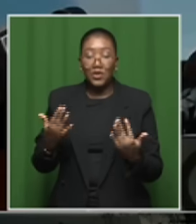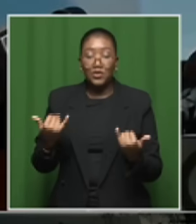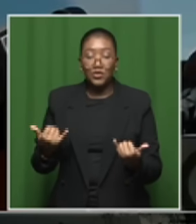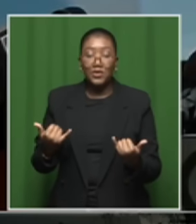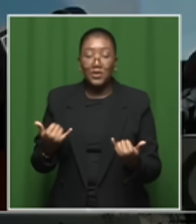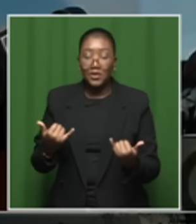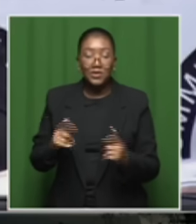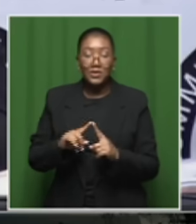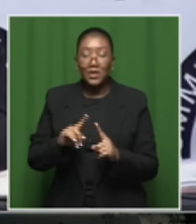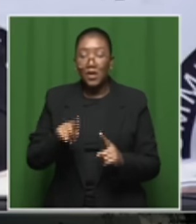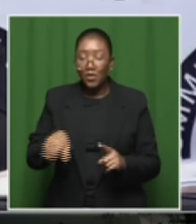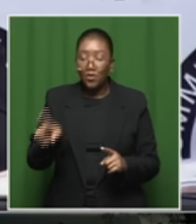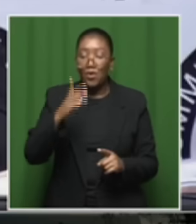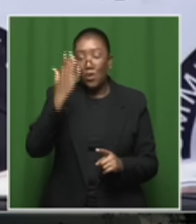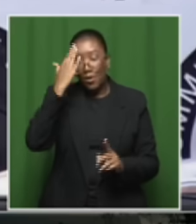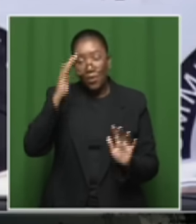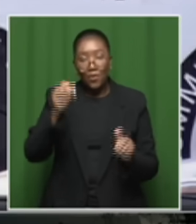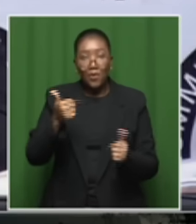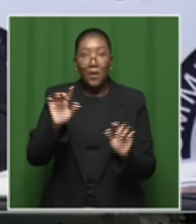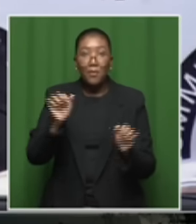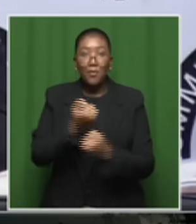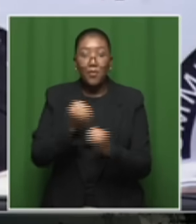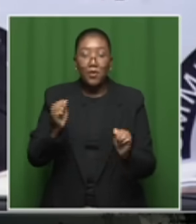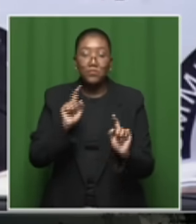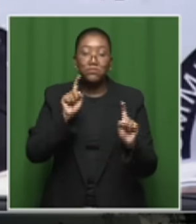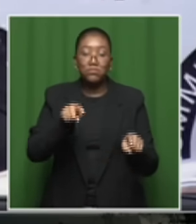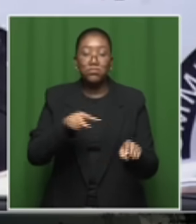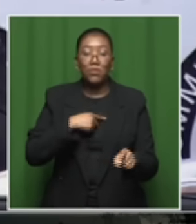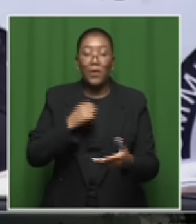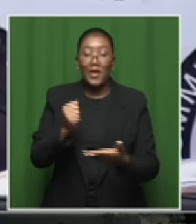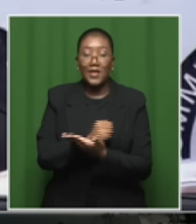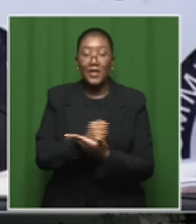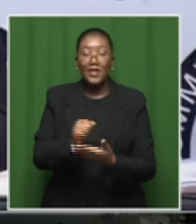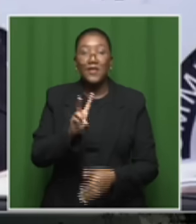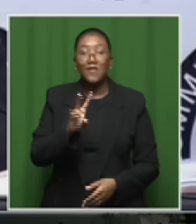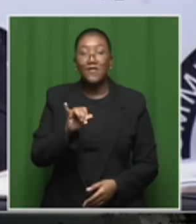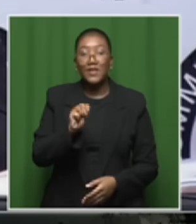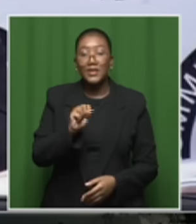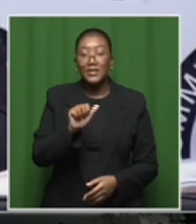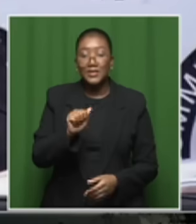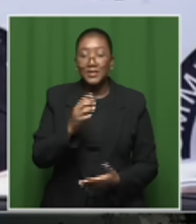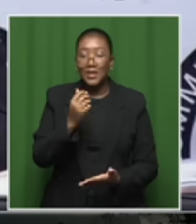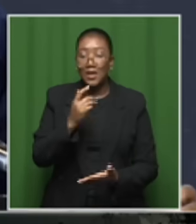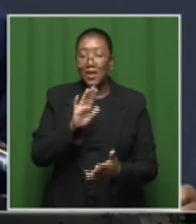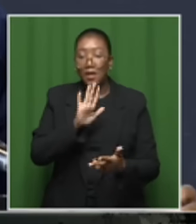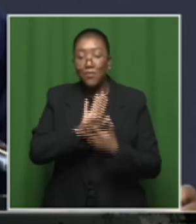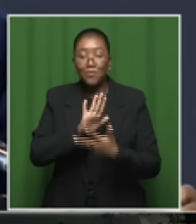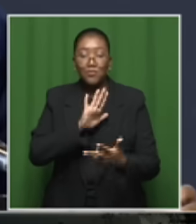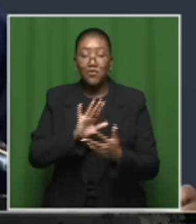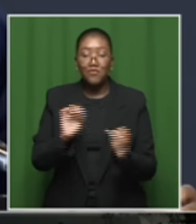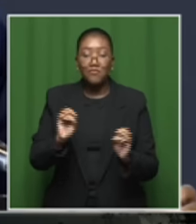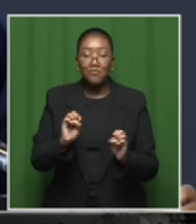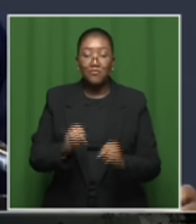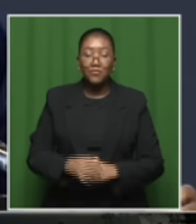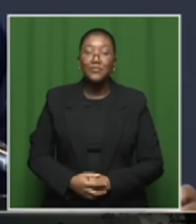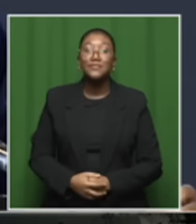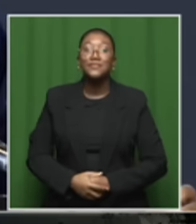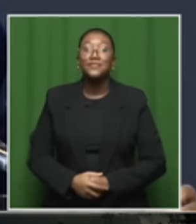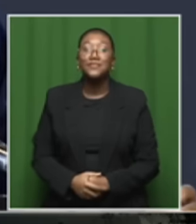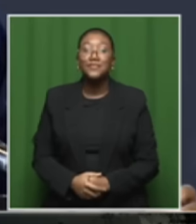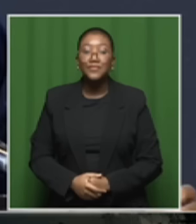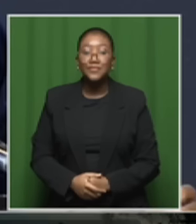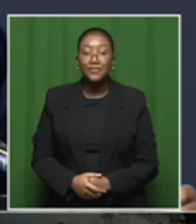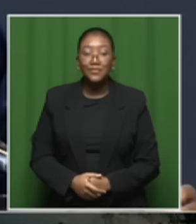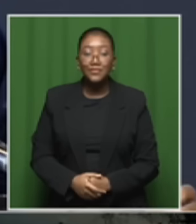Many know that he couldn't go at that time, including the DA. Why now, maybe? All right.